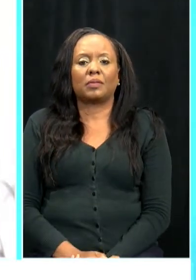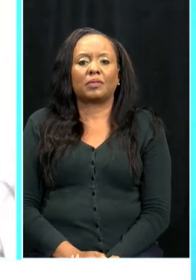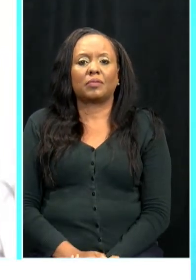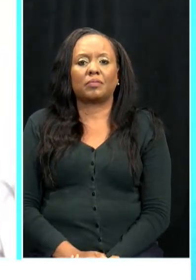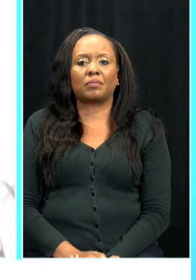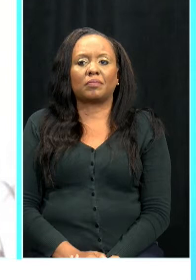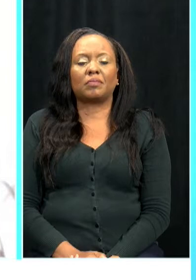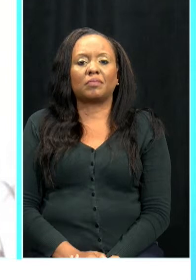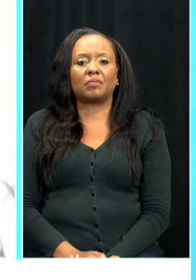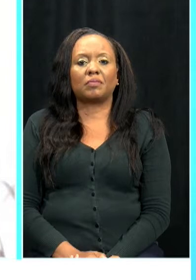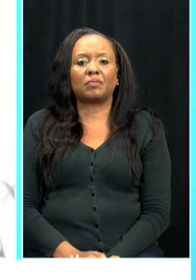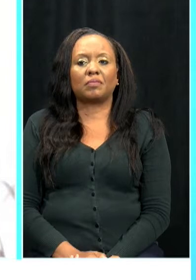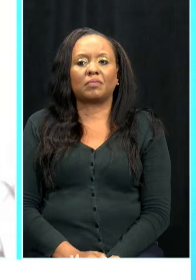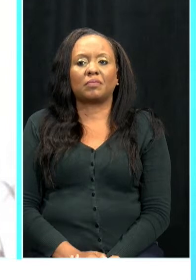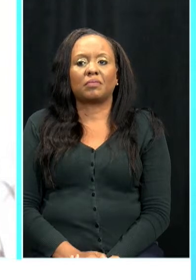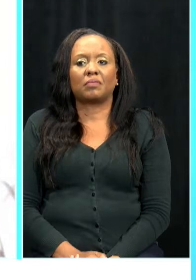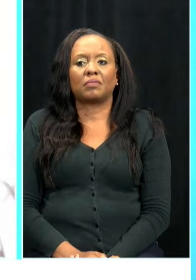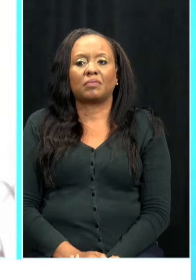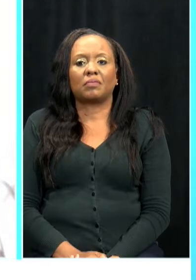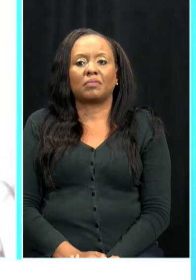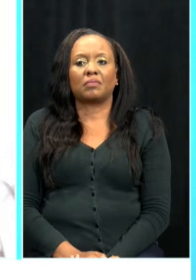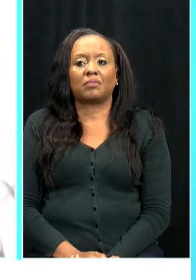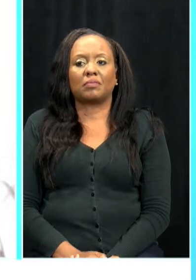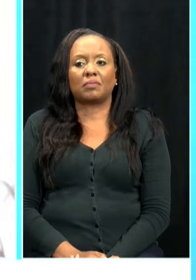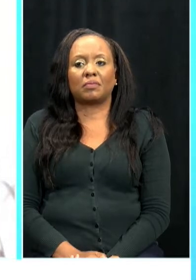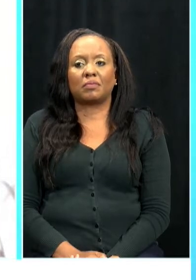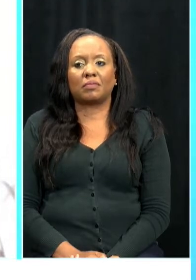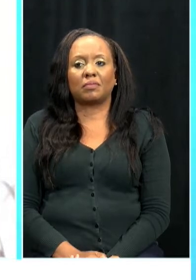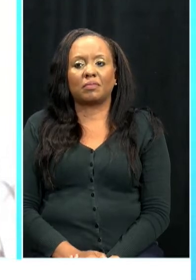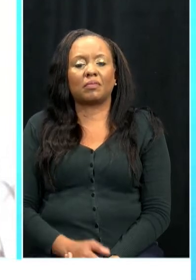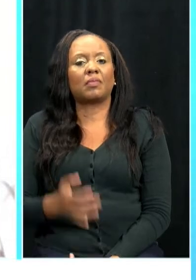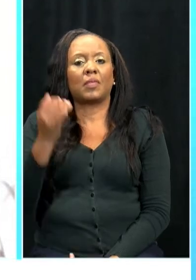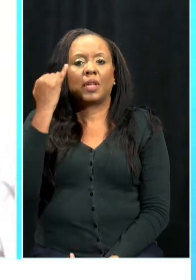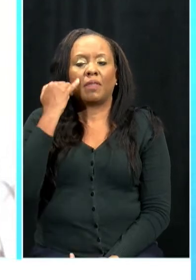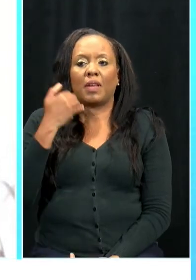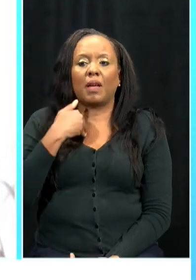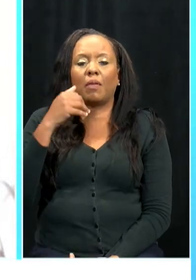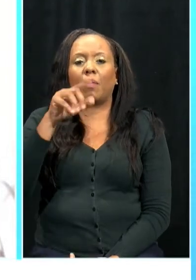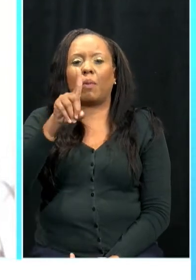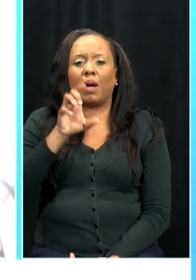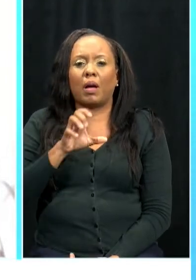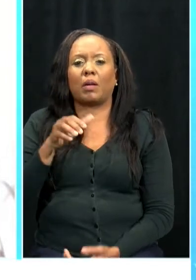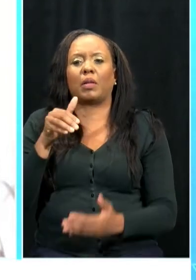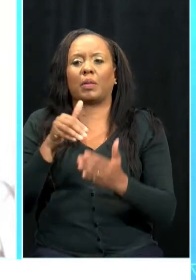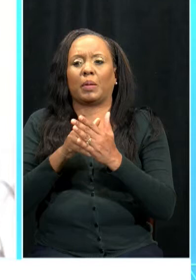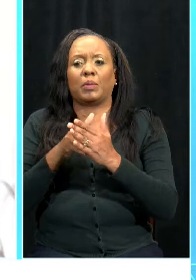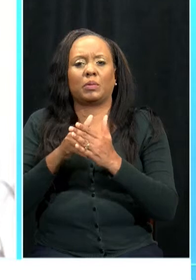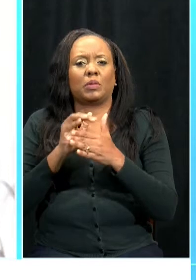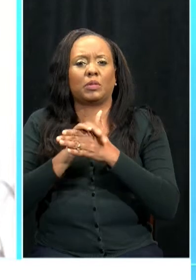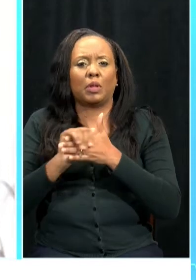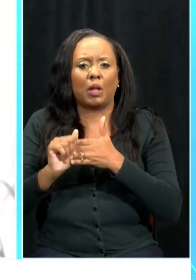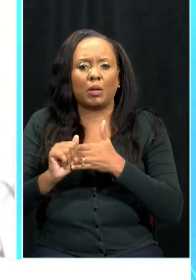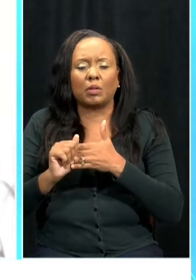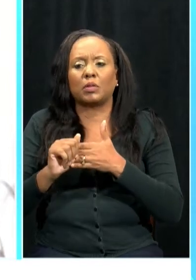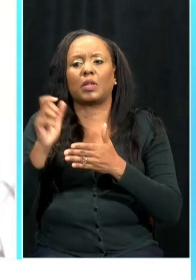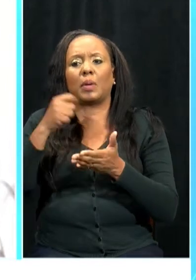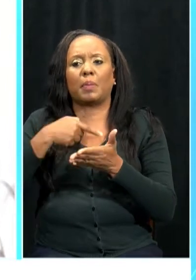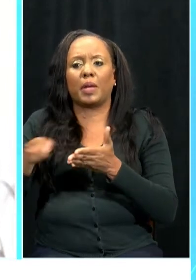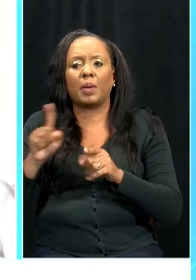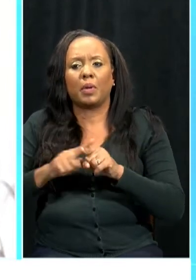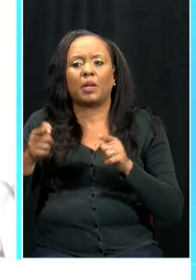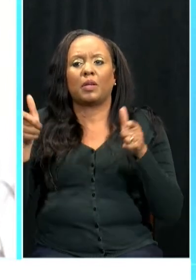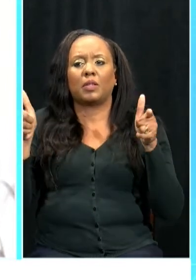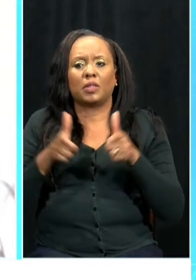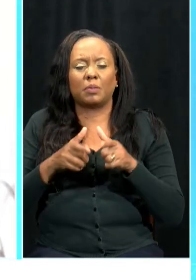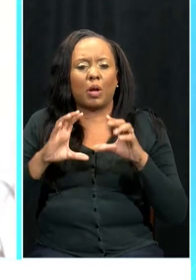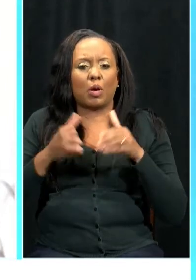can buy $100,000 in ads on social media, and then you have a small party that can only afford 2 ads. So that's the